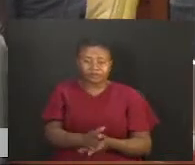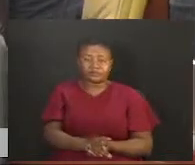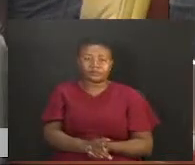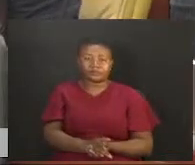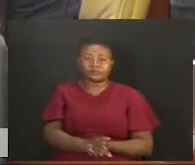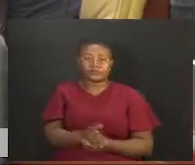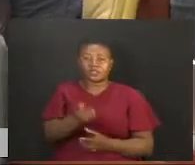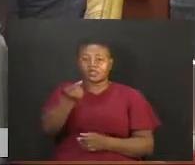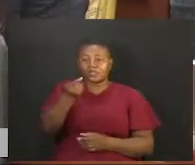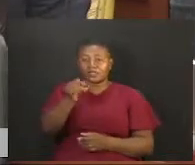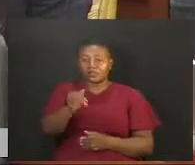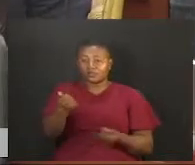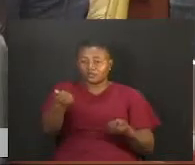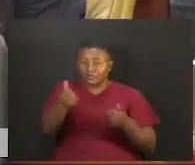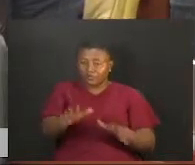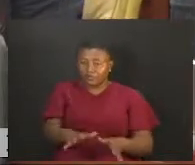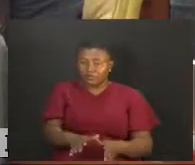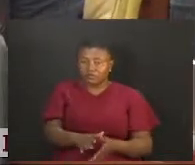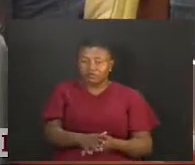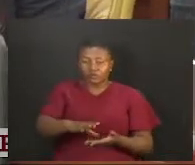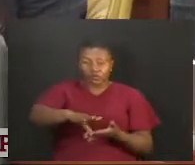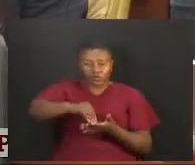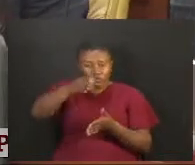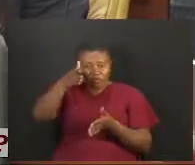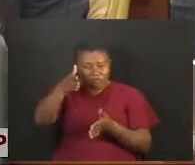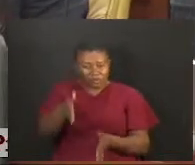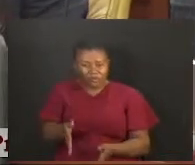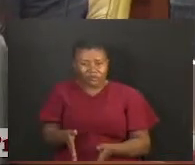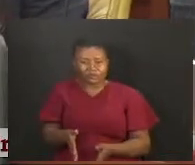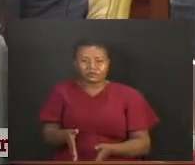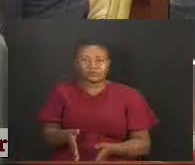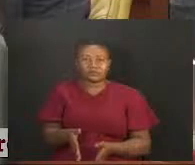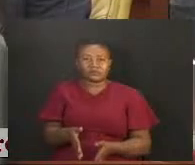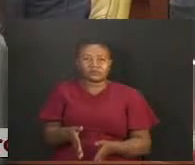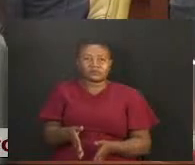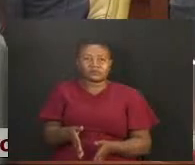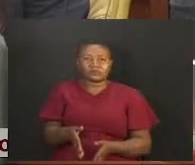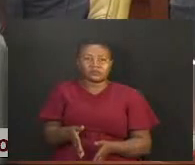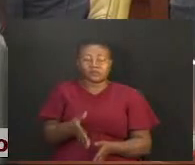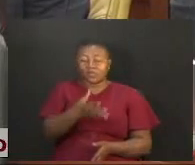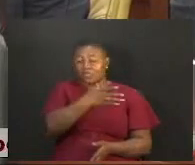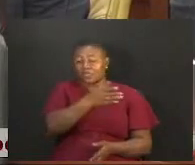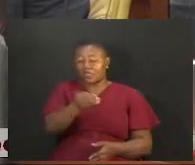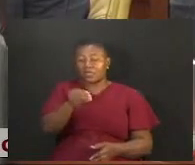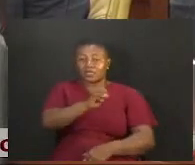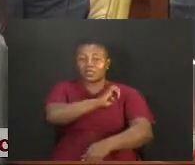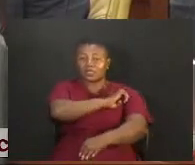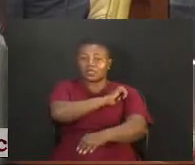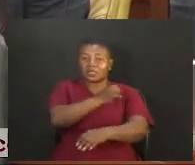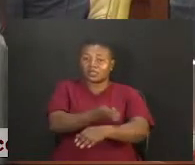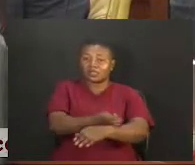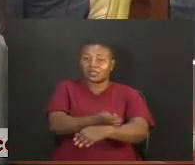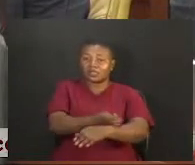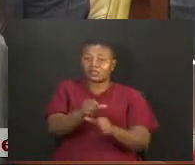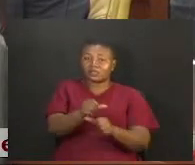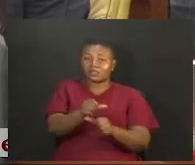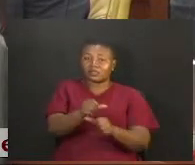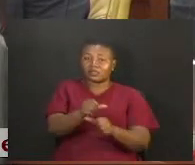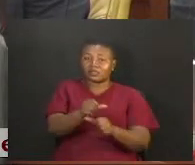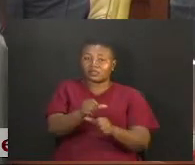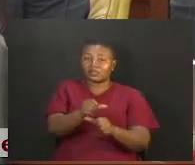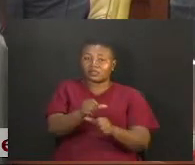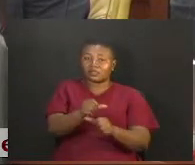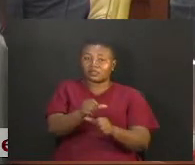taxi drivers, students, and the energy sector is going to be salvaged by